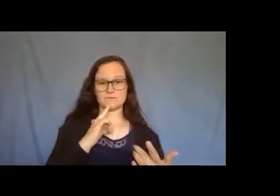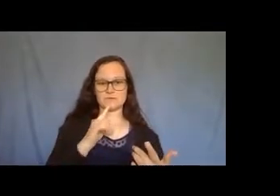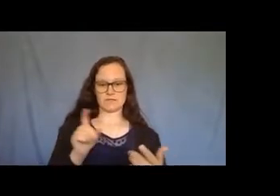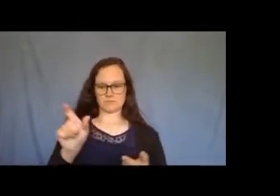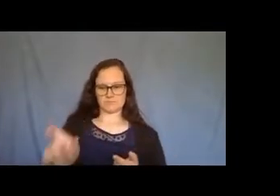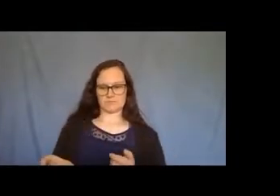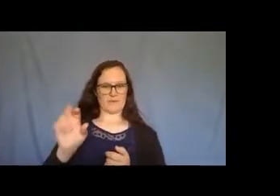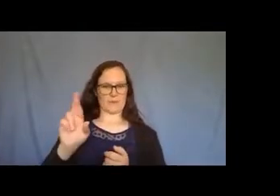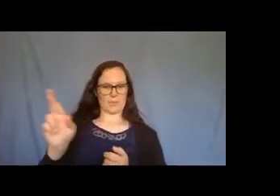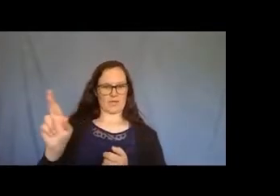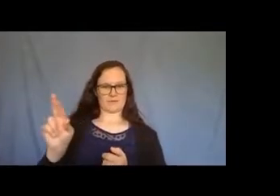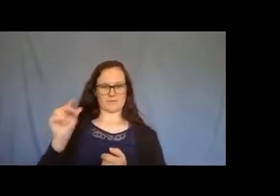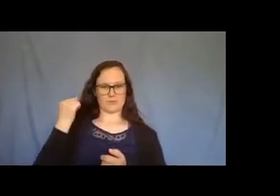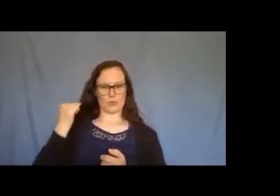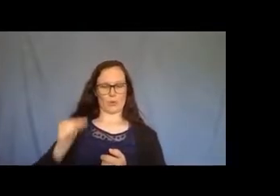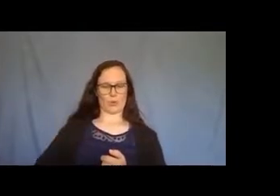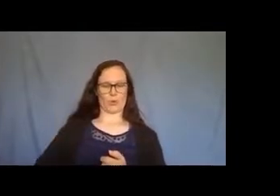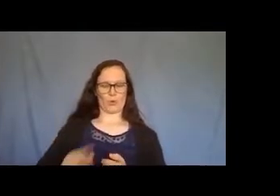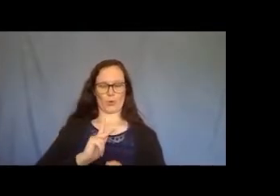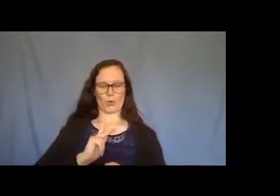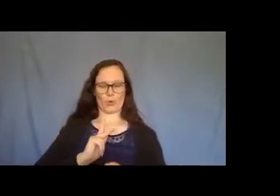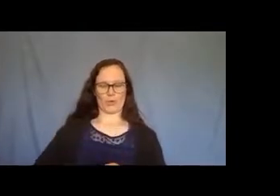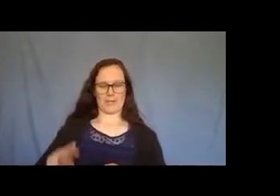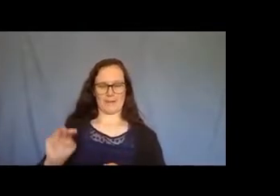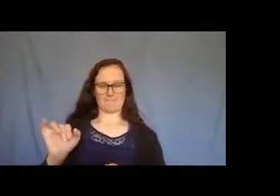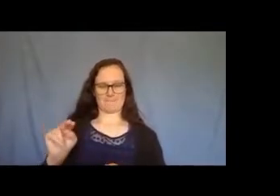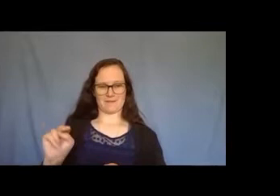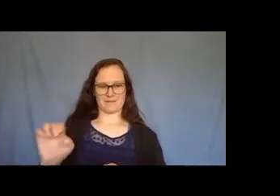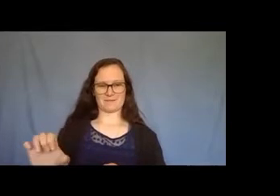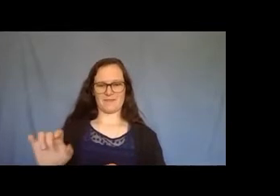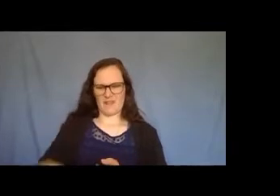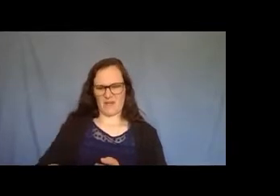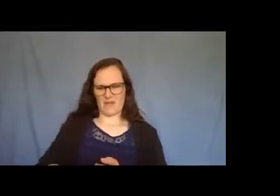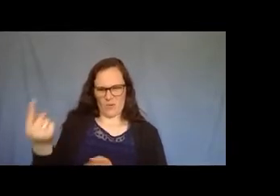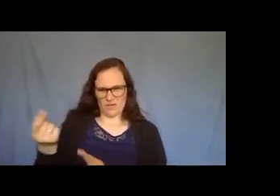here, the correlation would be a little bit stronger.